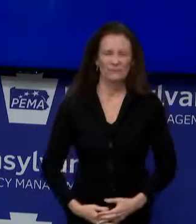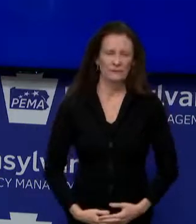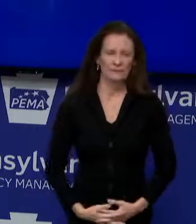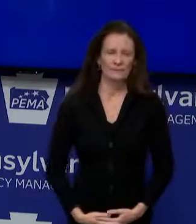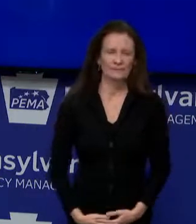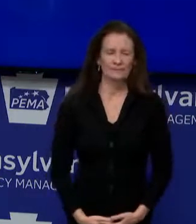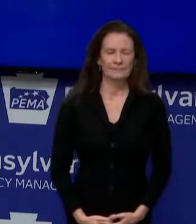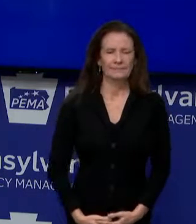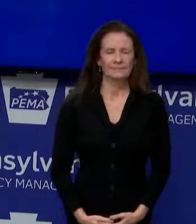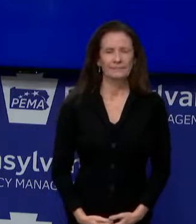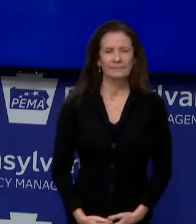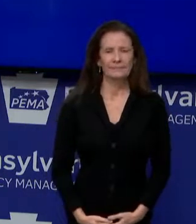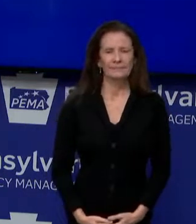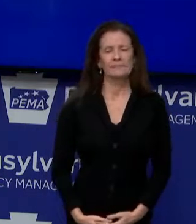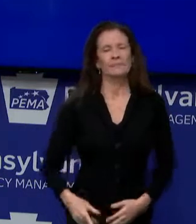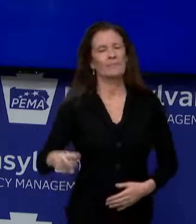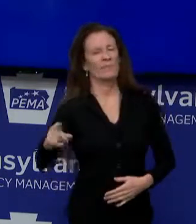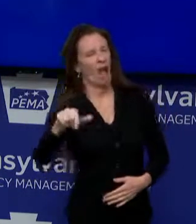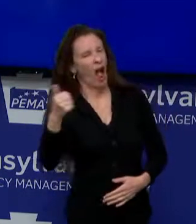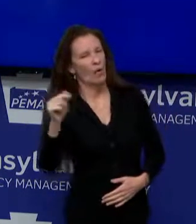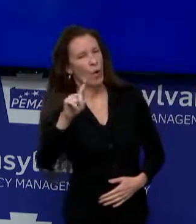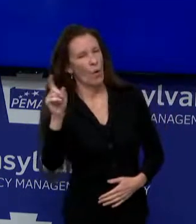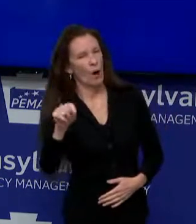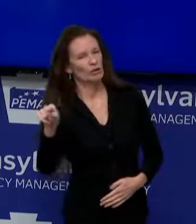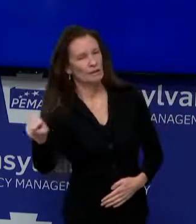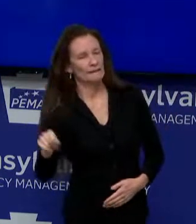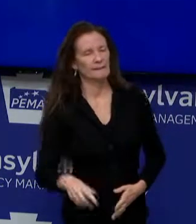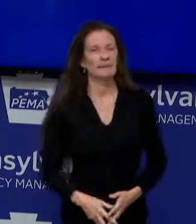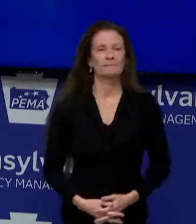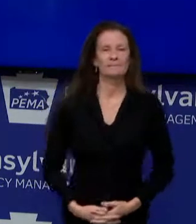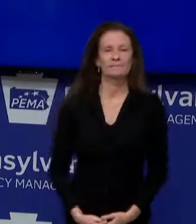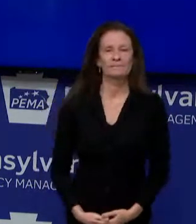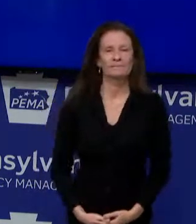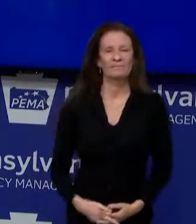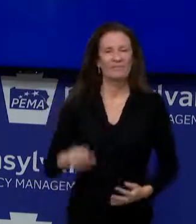Okay, our next question is from Dennis Owens from ABC 27. Dennis, please unmute.